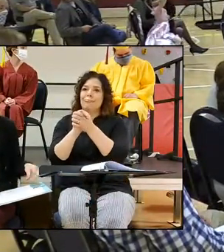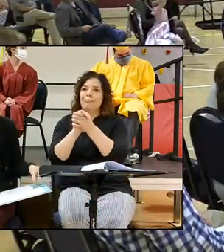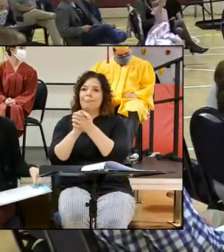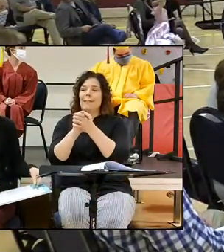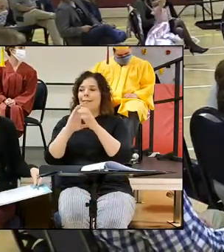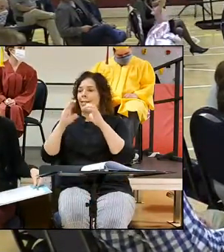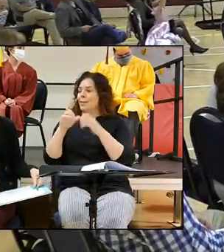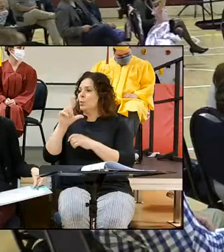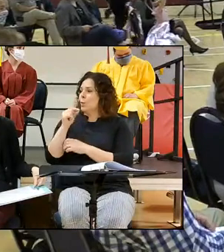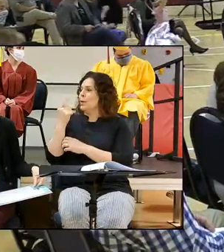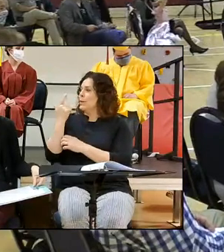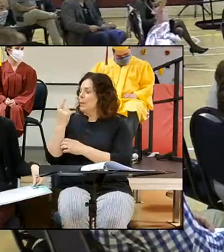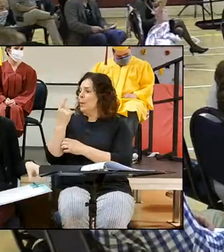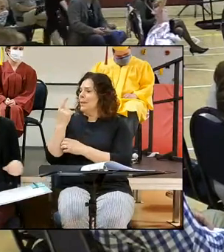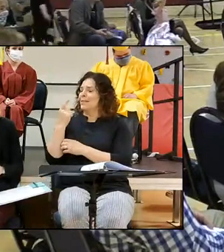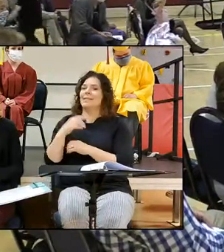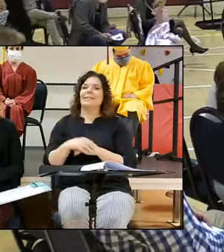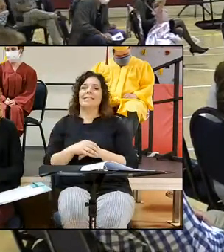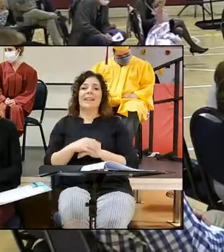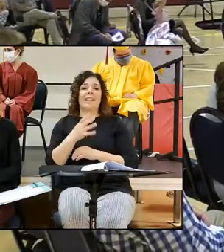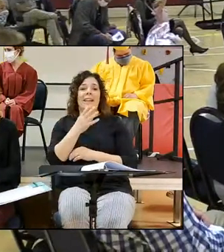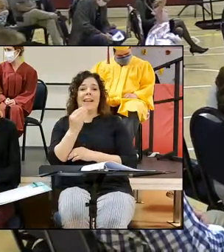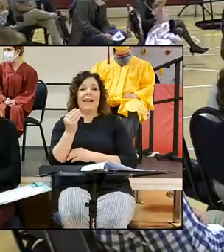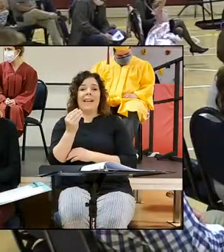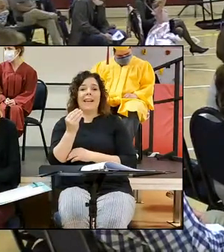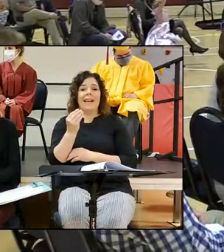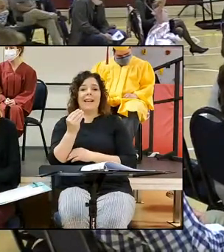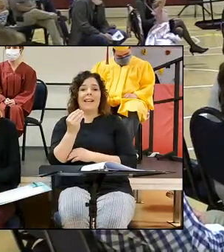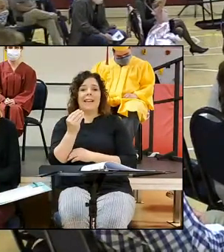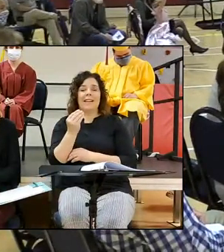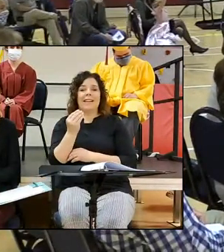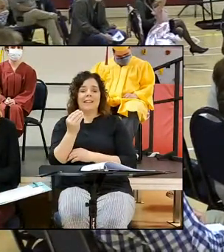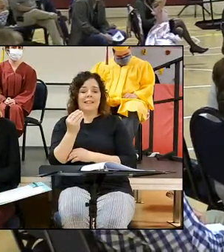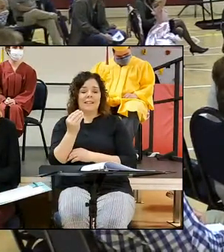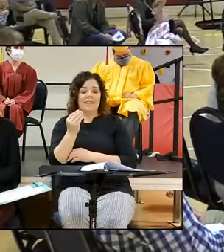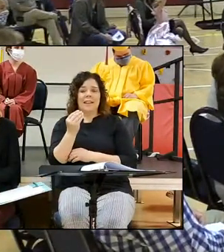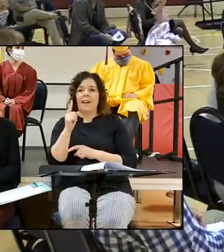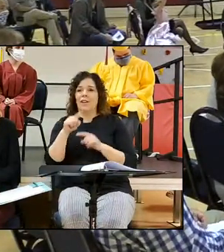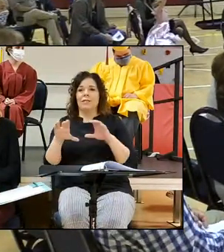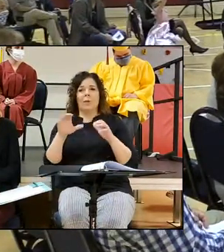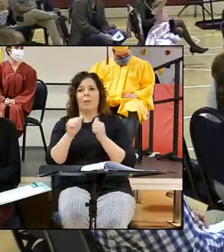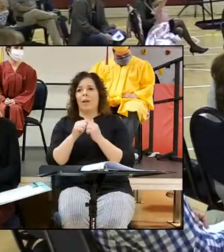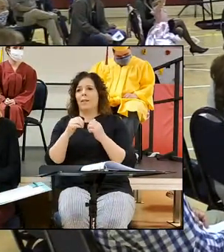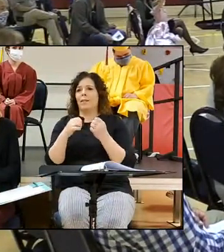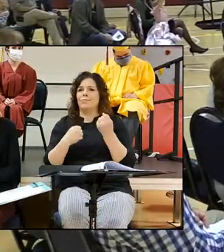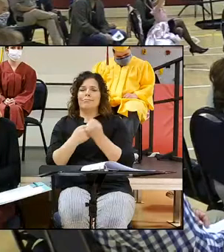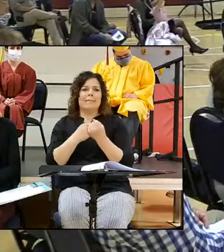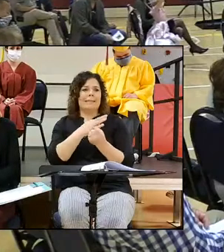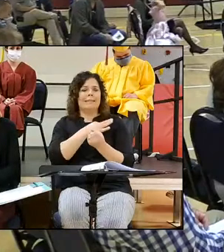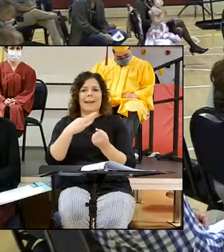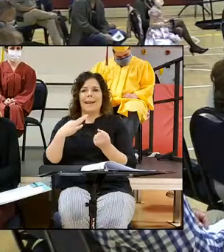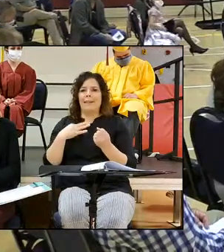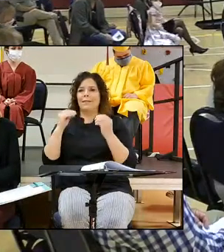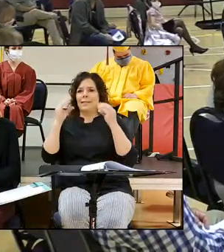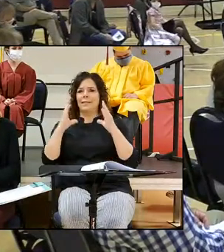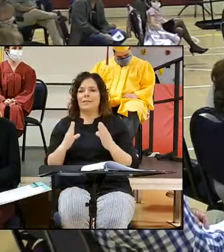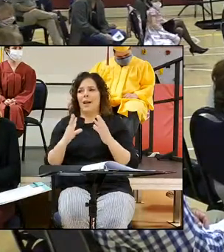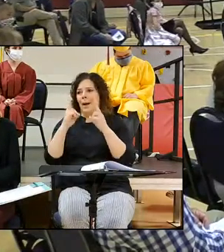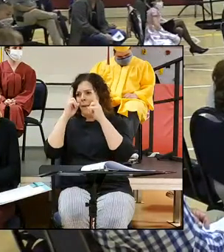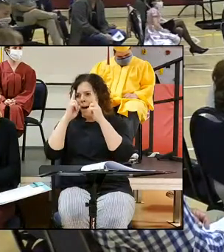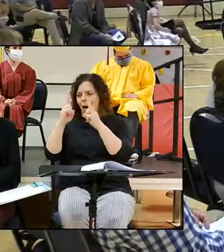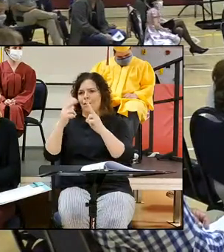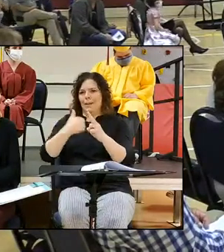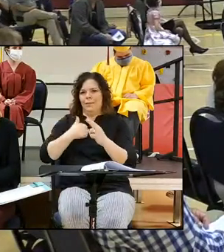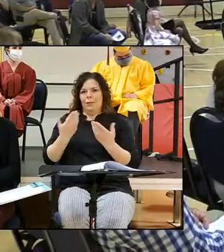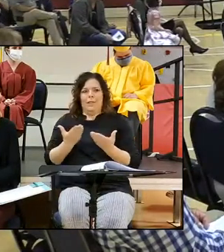of 2021. And couldn't make him done without the staff and teachers here. And I'm honored to be here, you